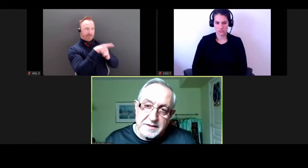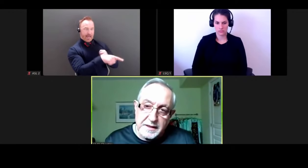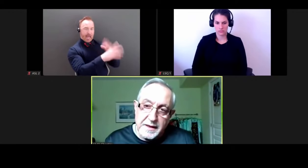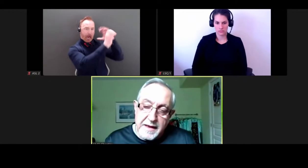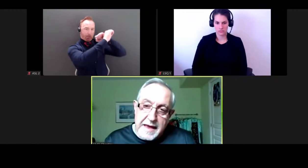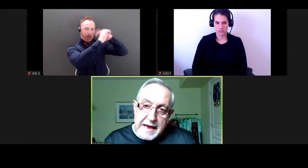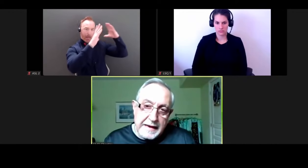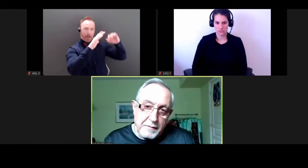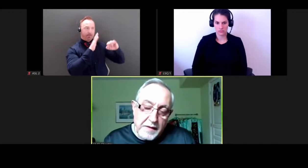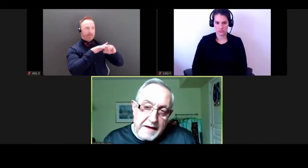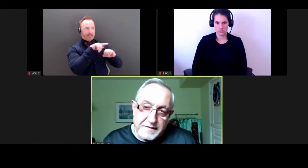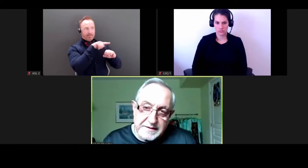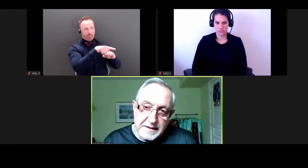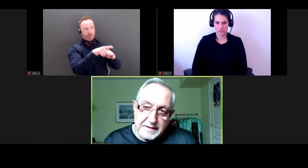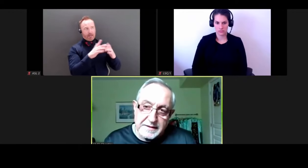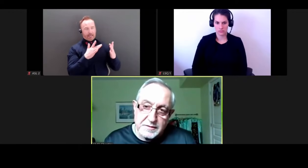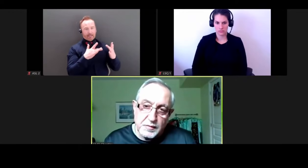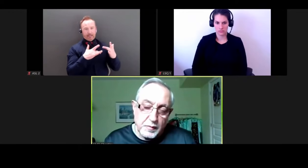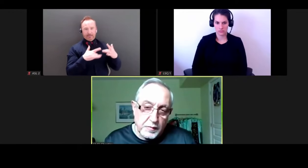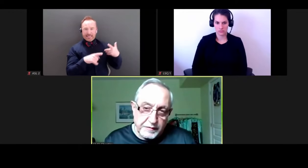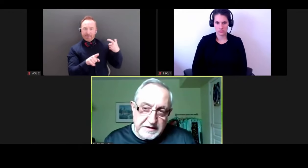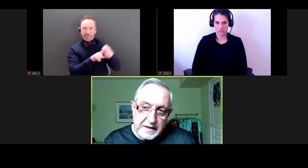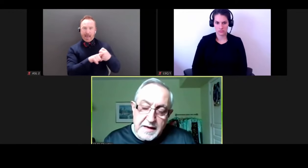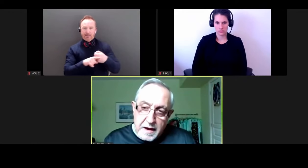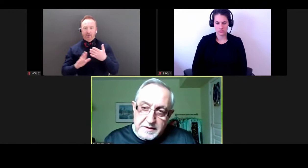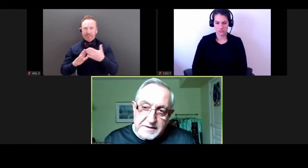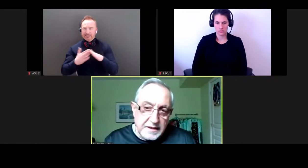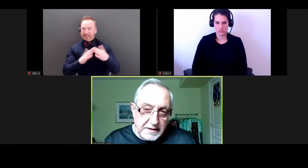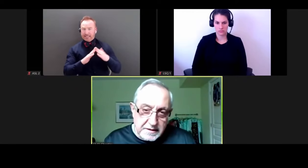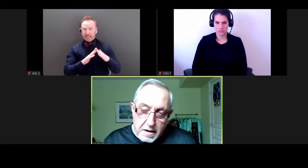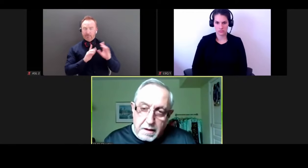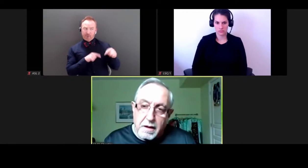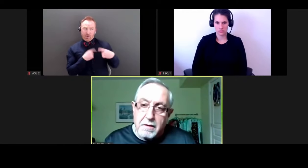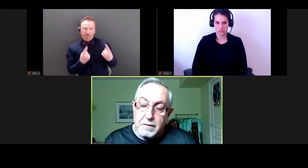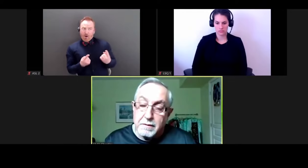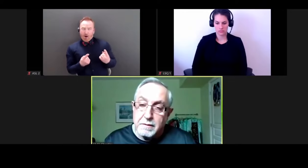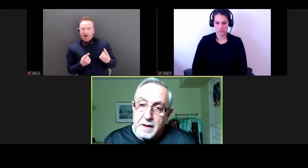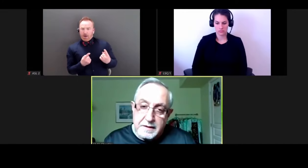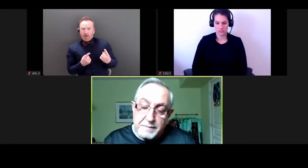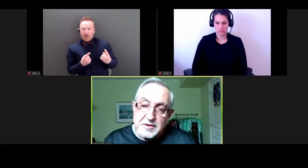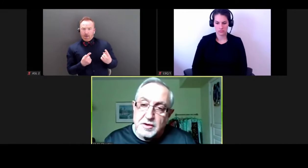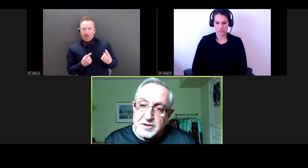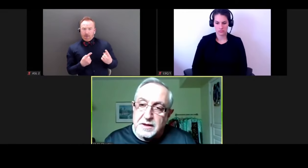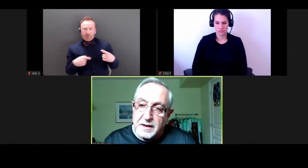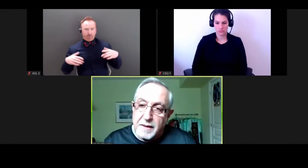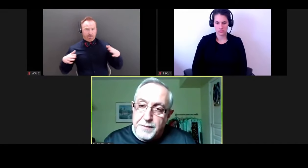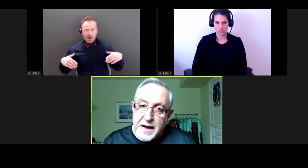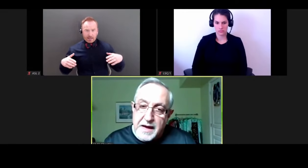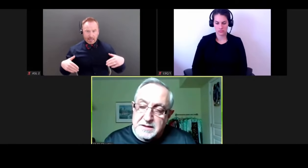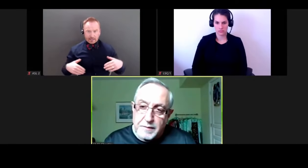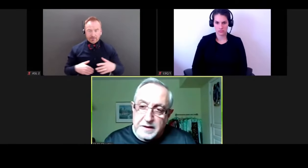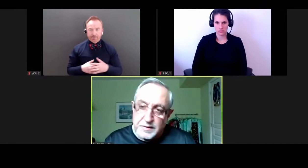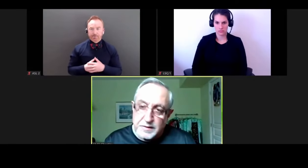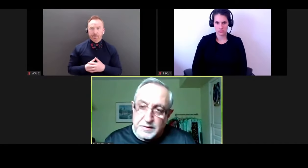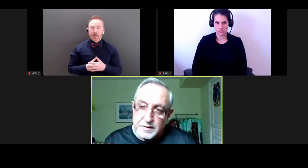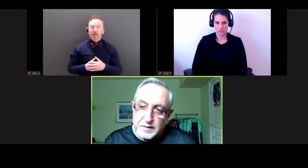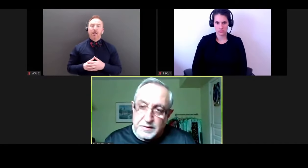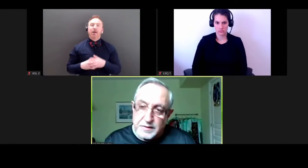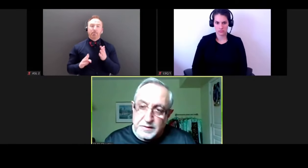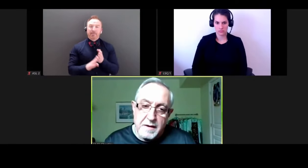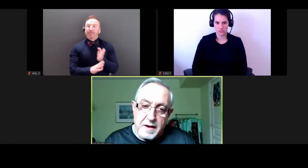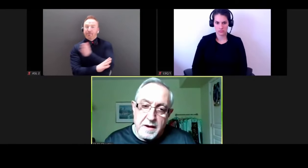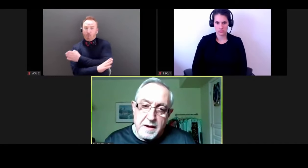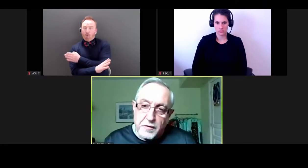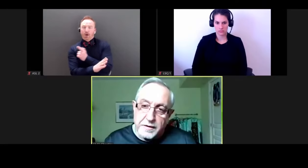our city. And we haven't seen this. We've seen our city saw a longer demonstration in the past, but was